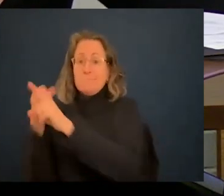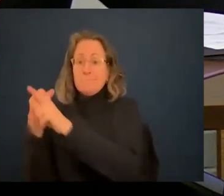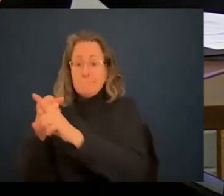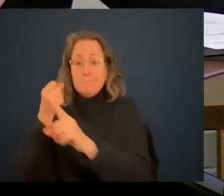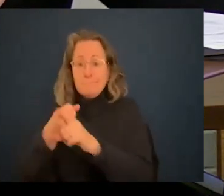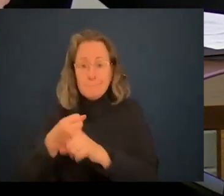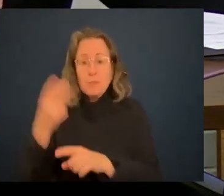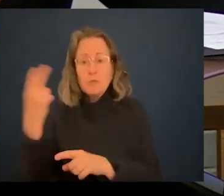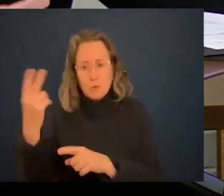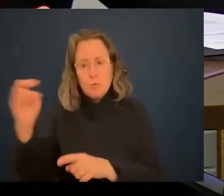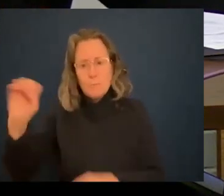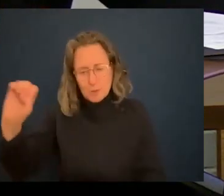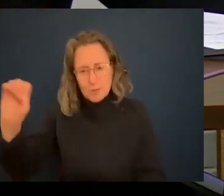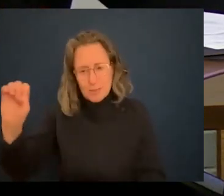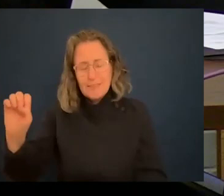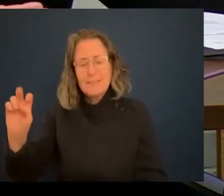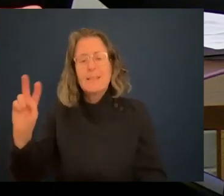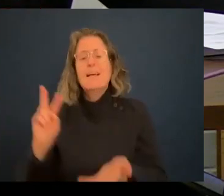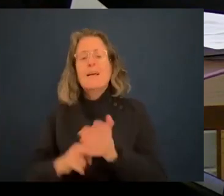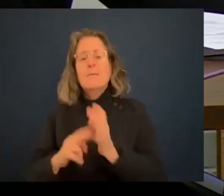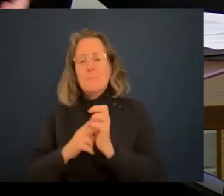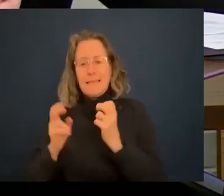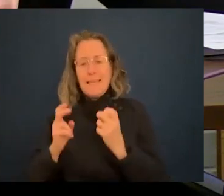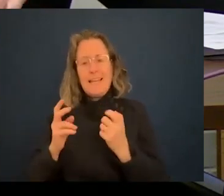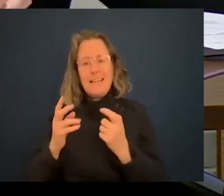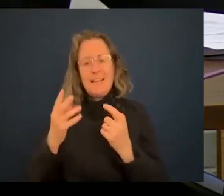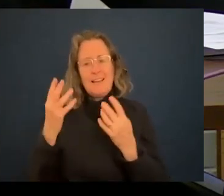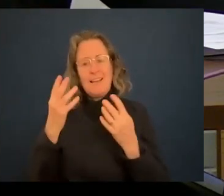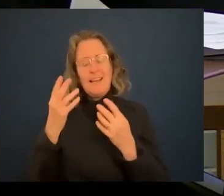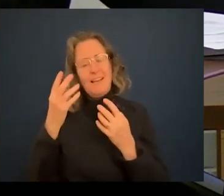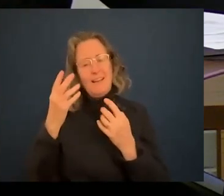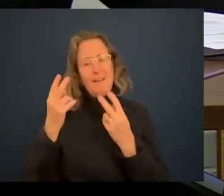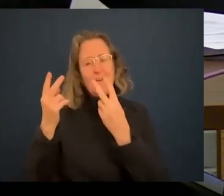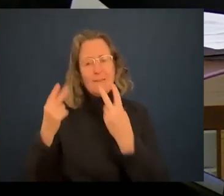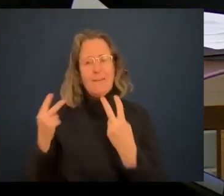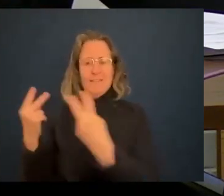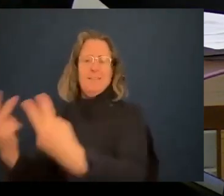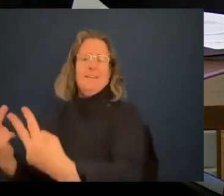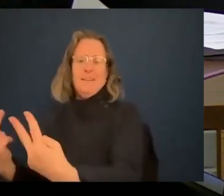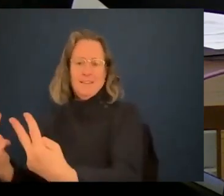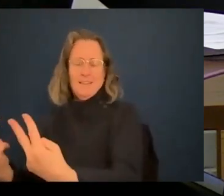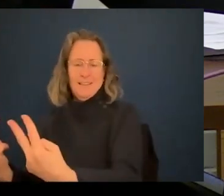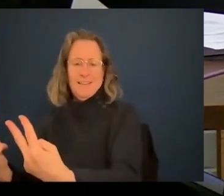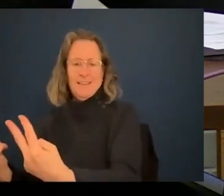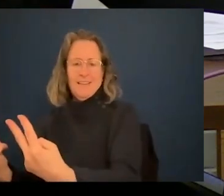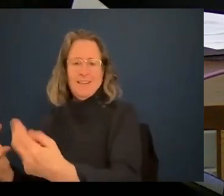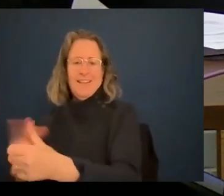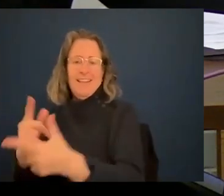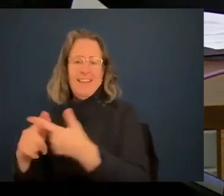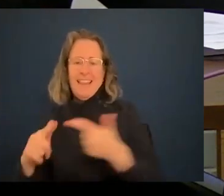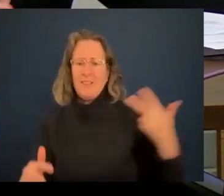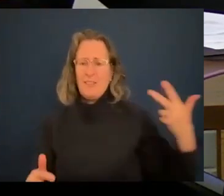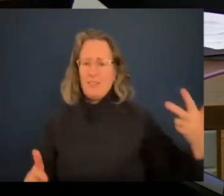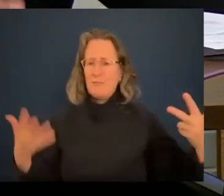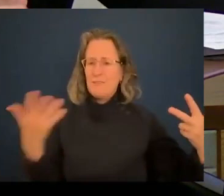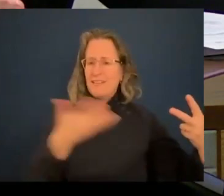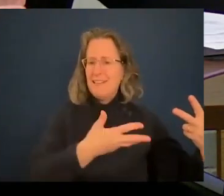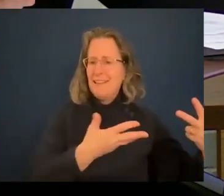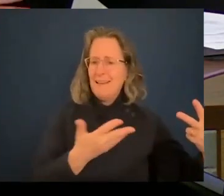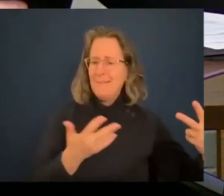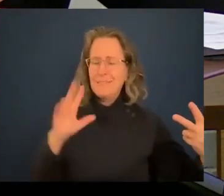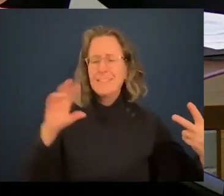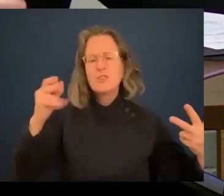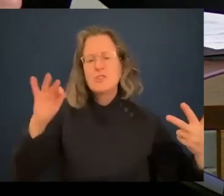to that so if we're full shift it was shift to seven you got three back at the station to go into that